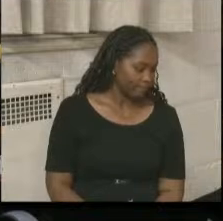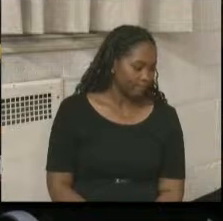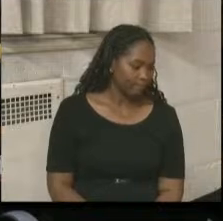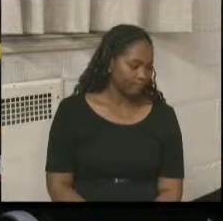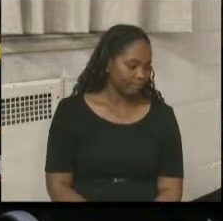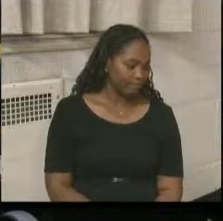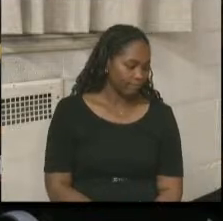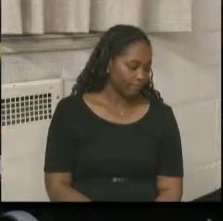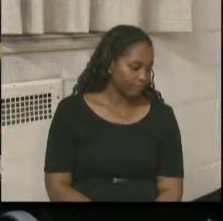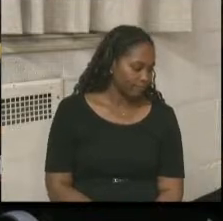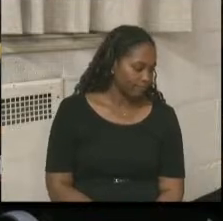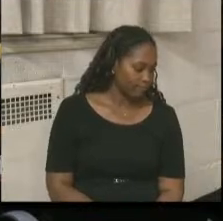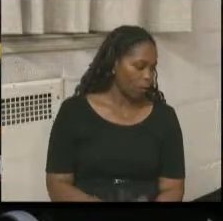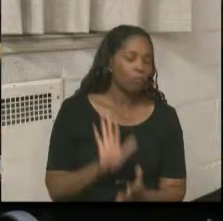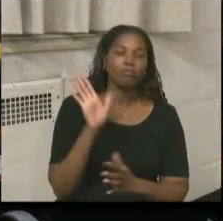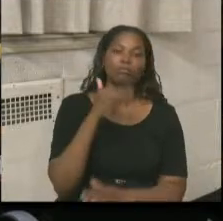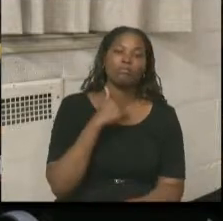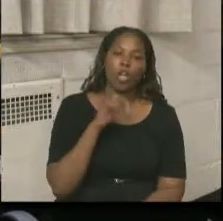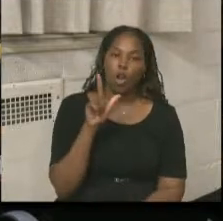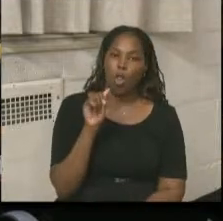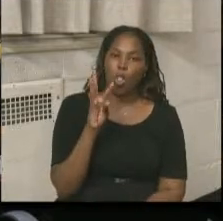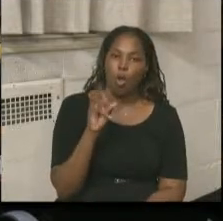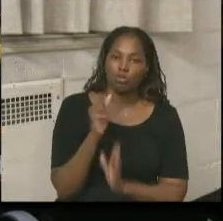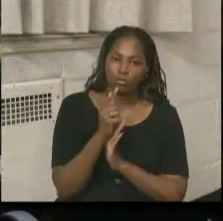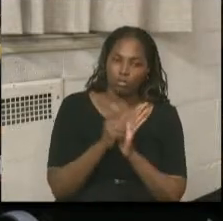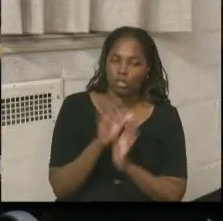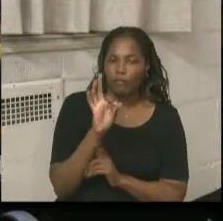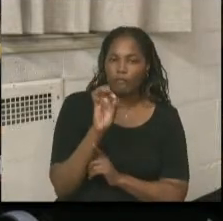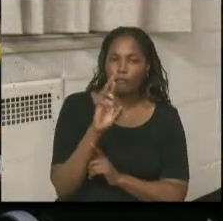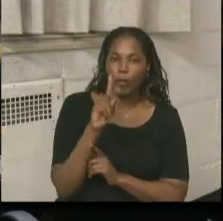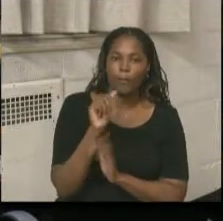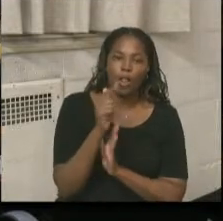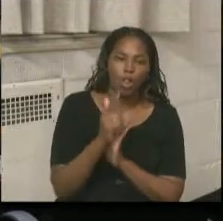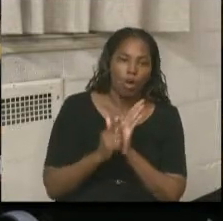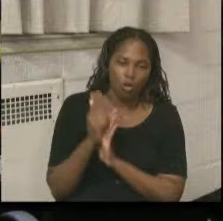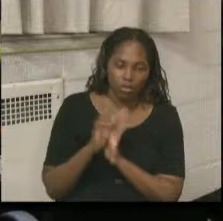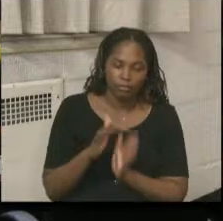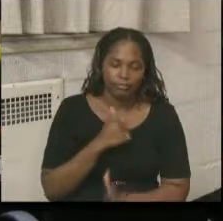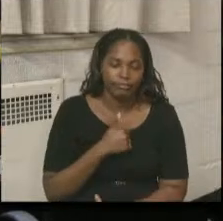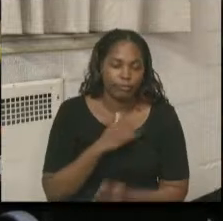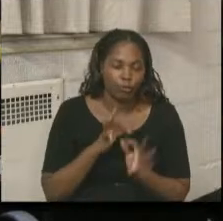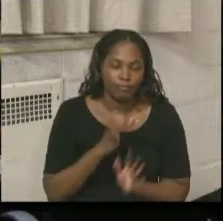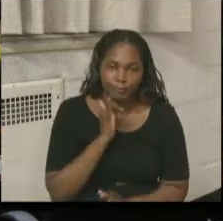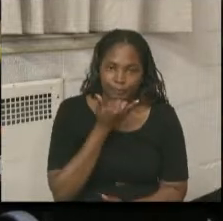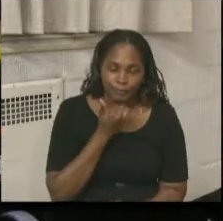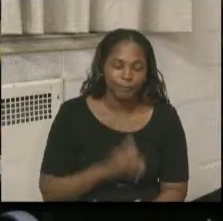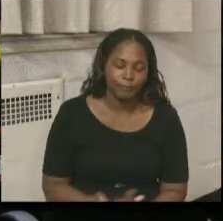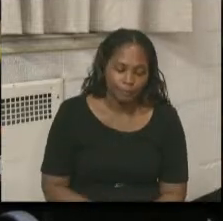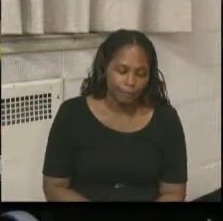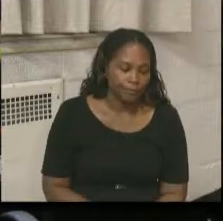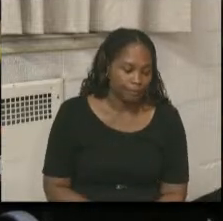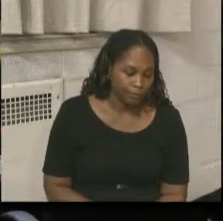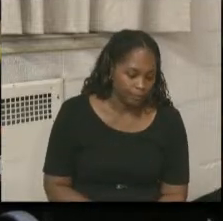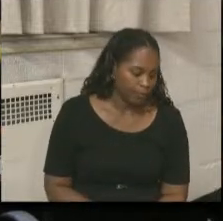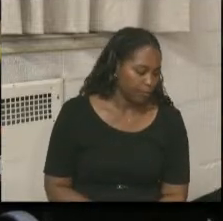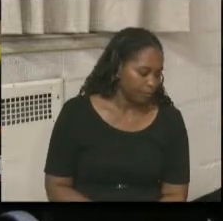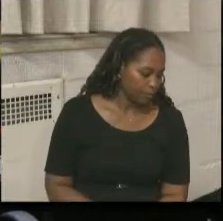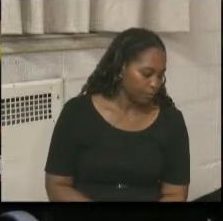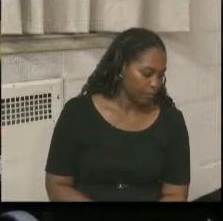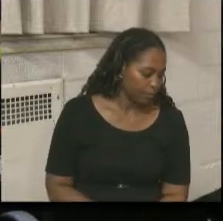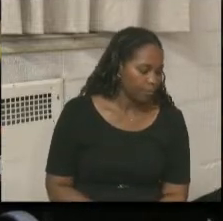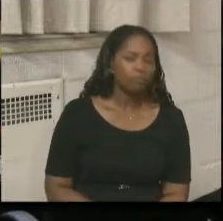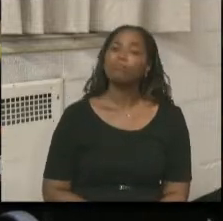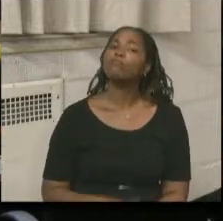Now we will move to 6.0, budget consent agenda. Superintendent House, I'm sorry. Chair, I request that we pull